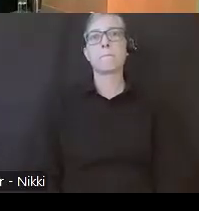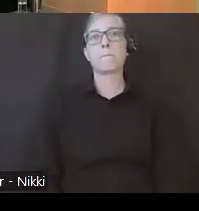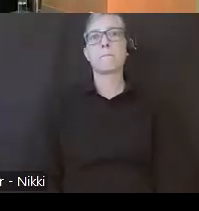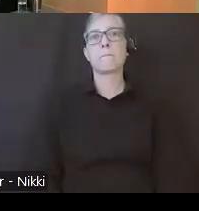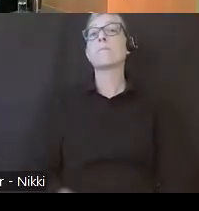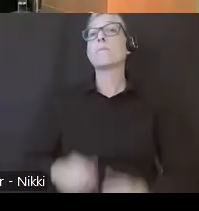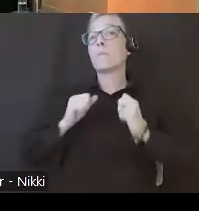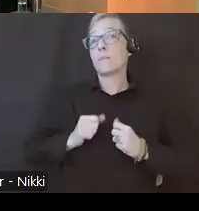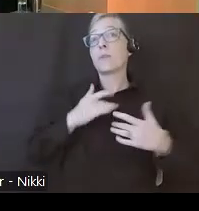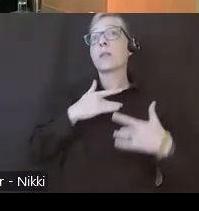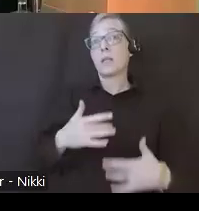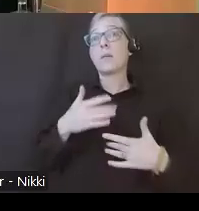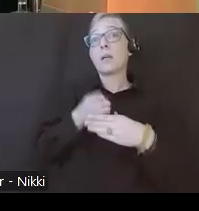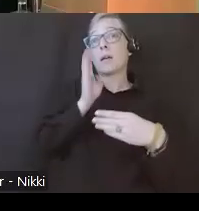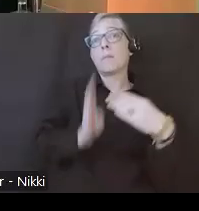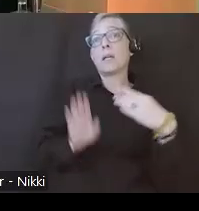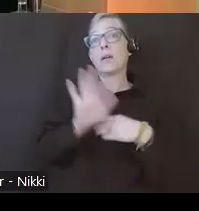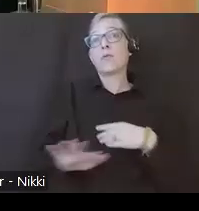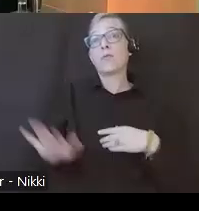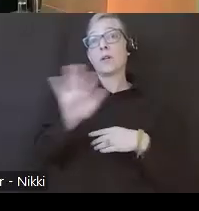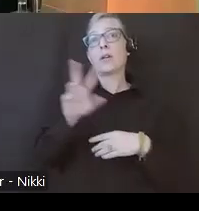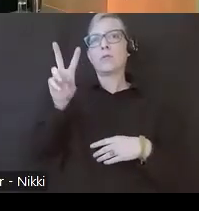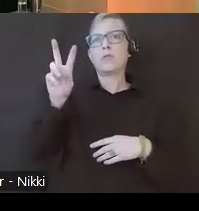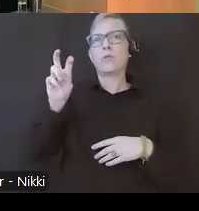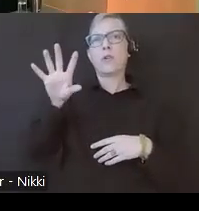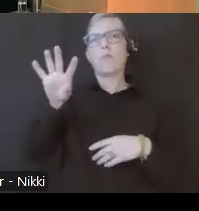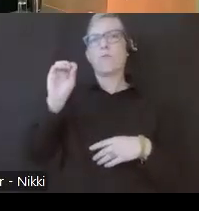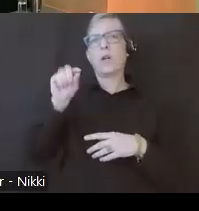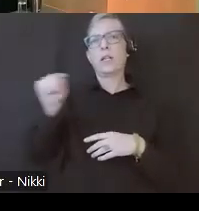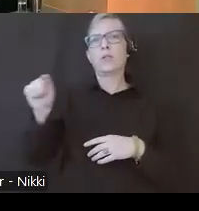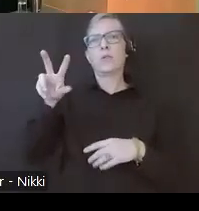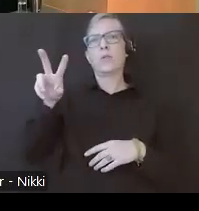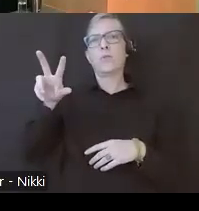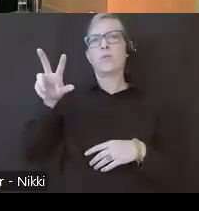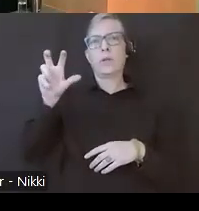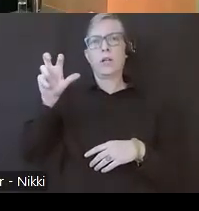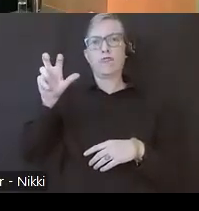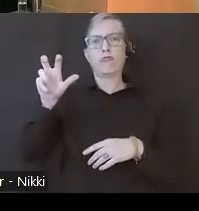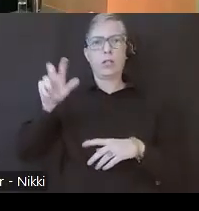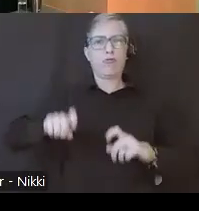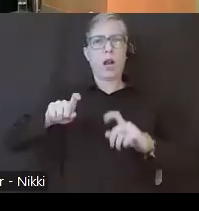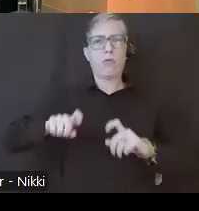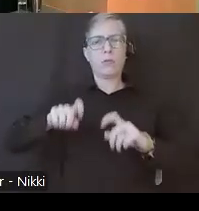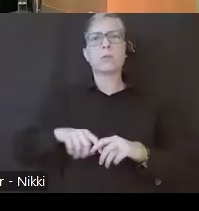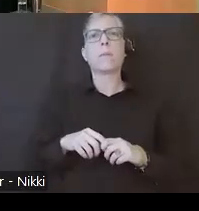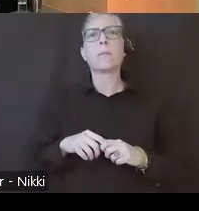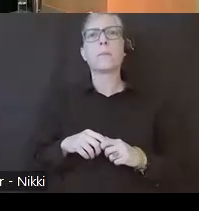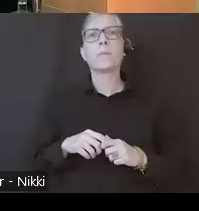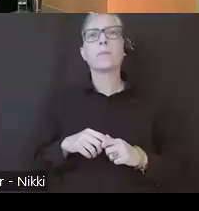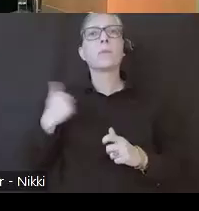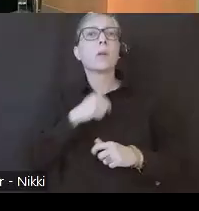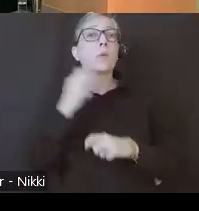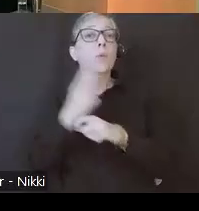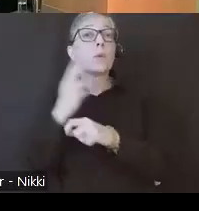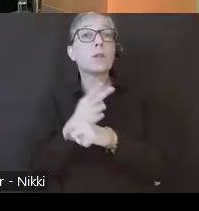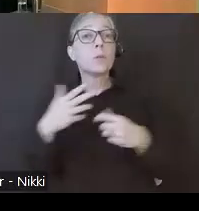Subjects typically complete about 240 to 300 of these trials. Now, what are we using specifically to get